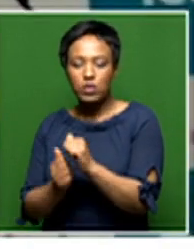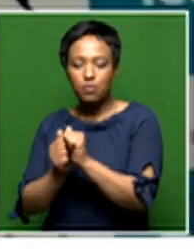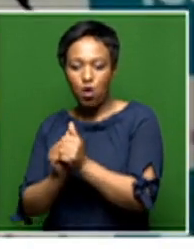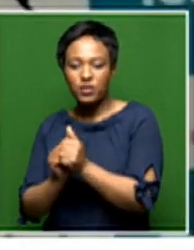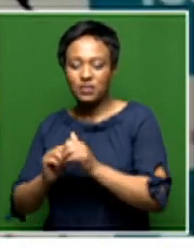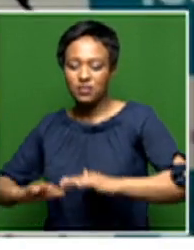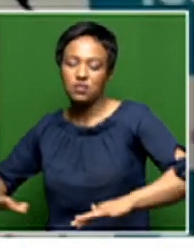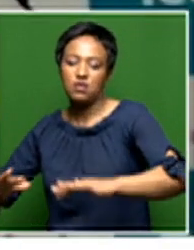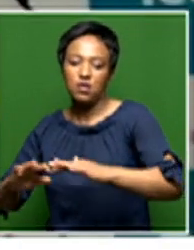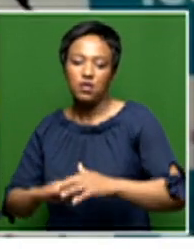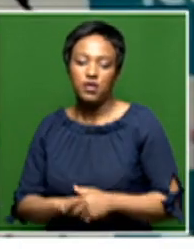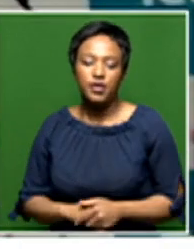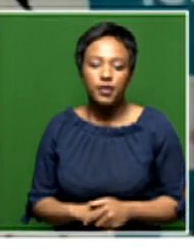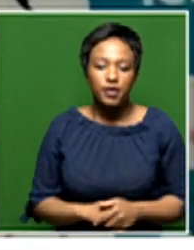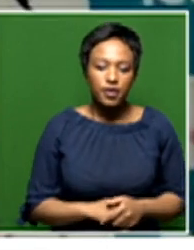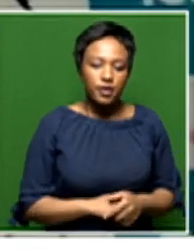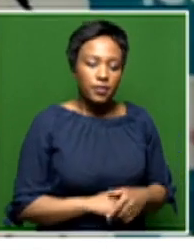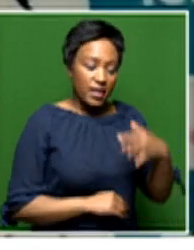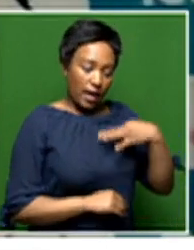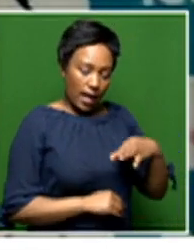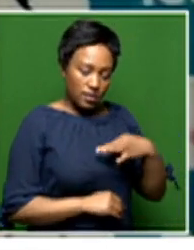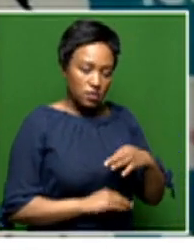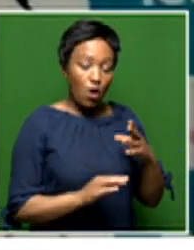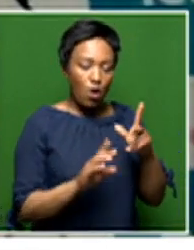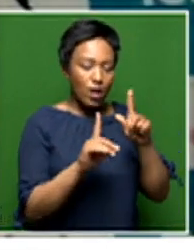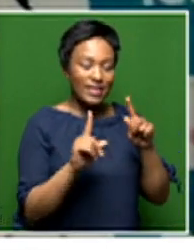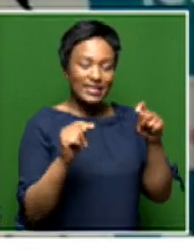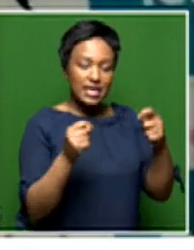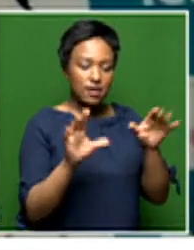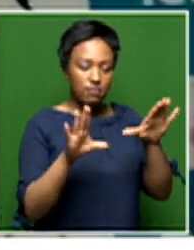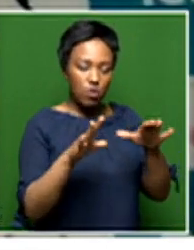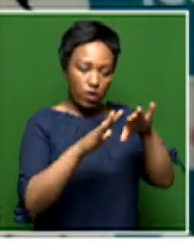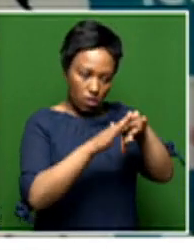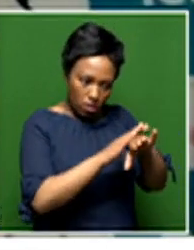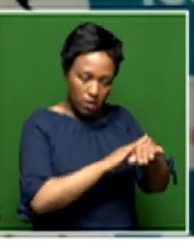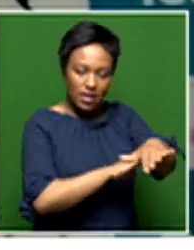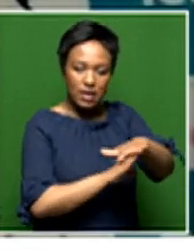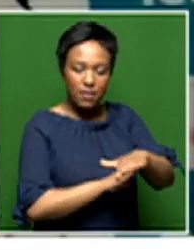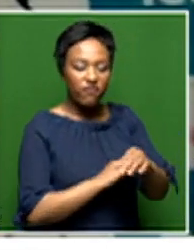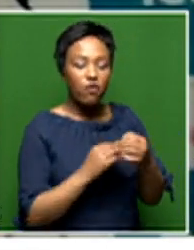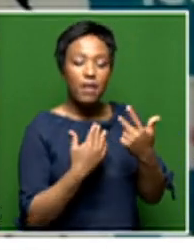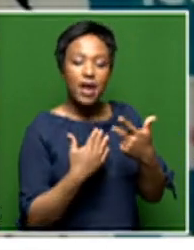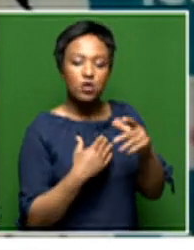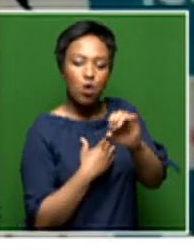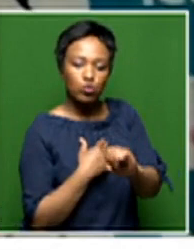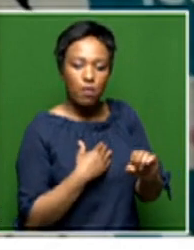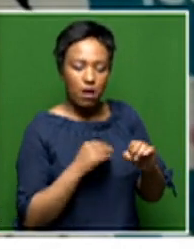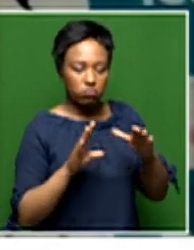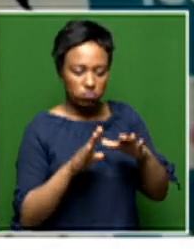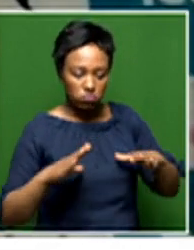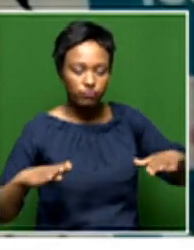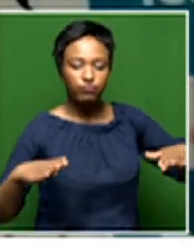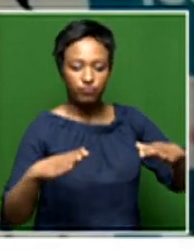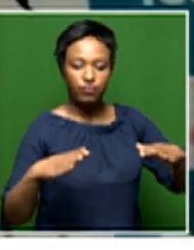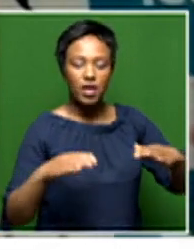The girls are going into a bio bubble. Let me say the teams are going to a bio bubble from the 8th of October. And the bio bubble is going to work